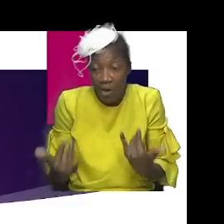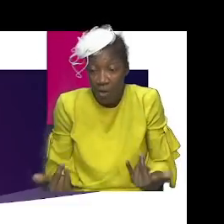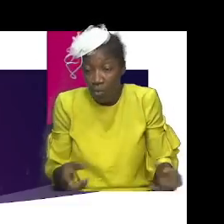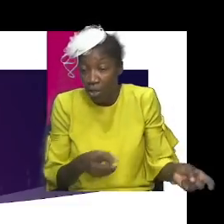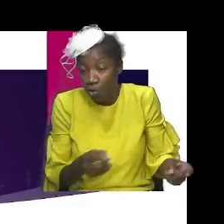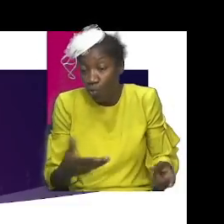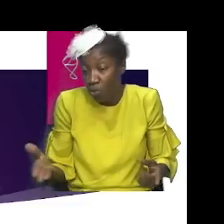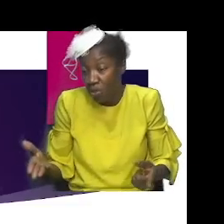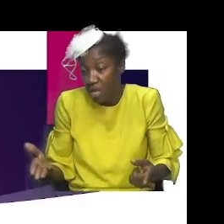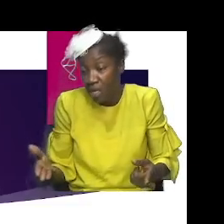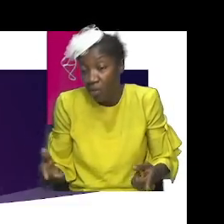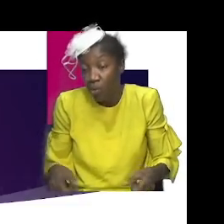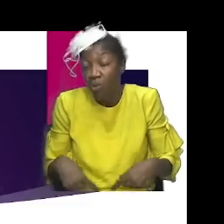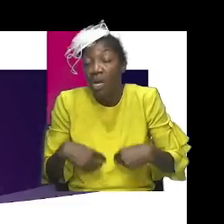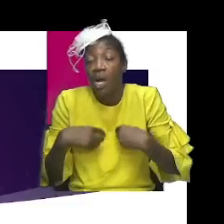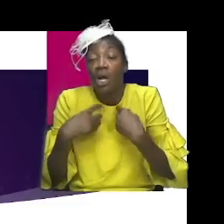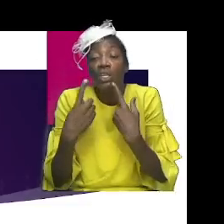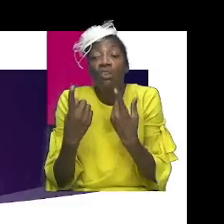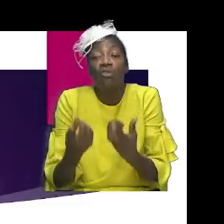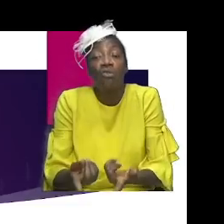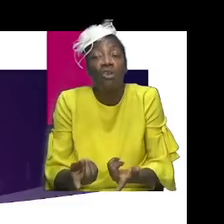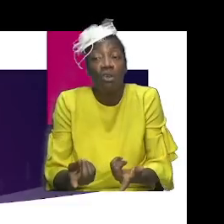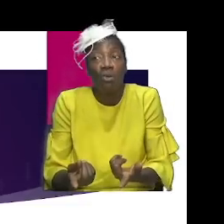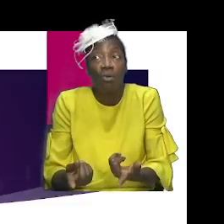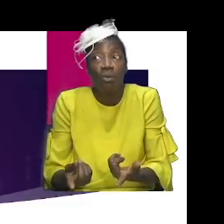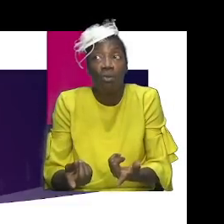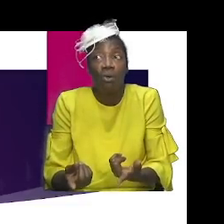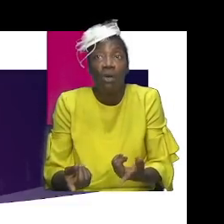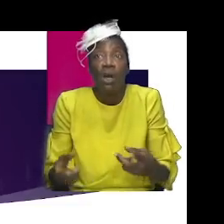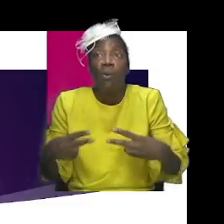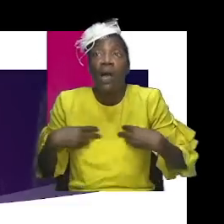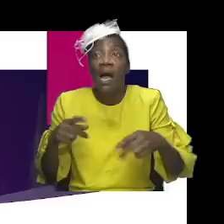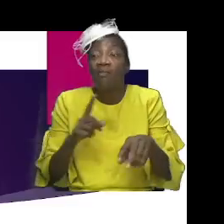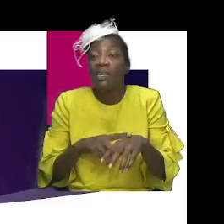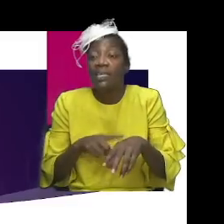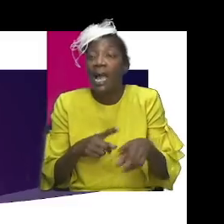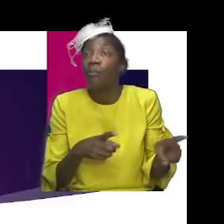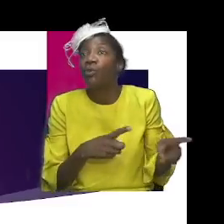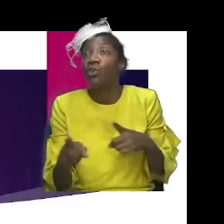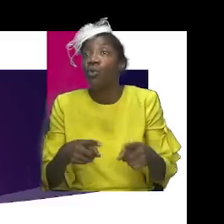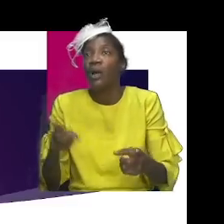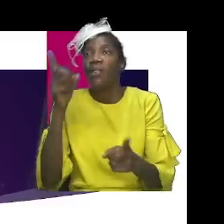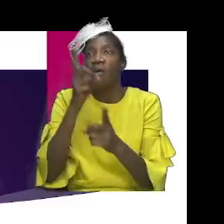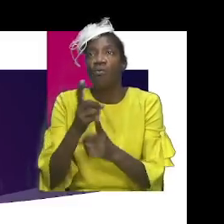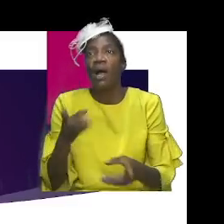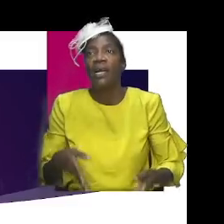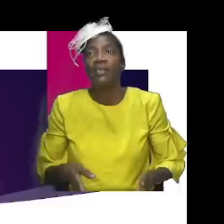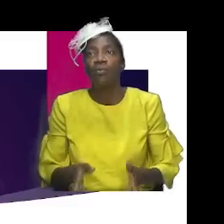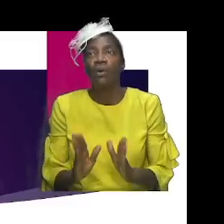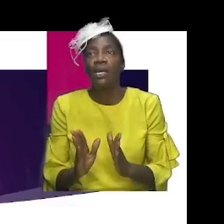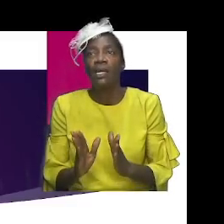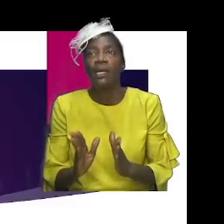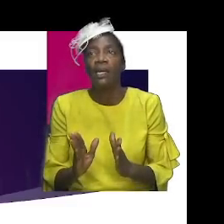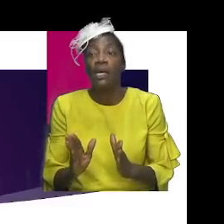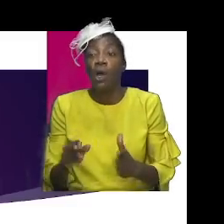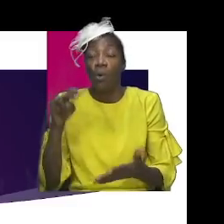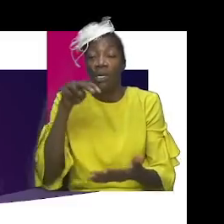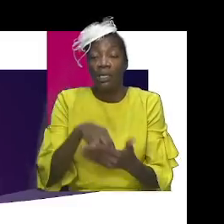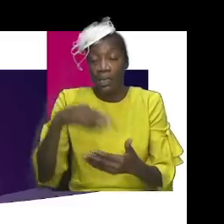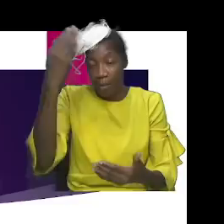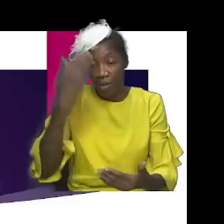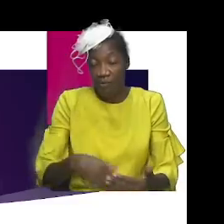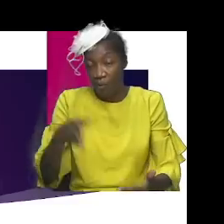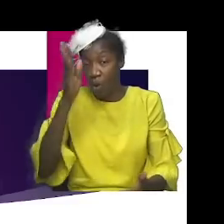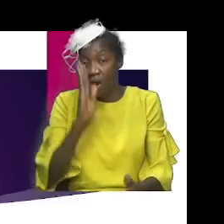Because as we go further, we will have an opportunity to do it the right way, so that when we stand before God, as